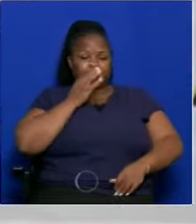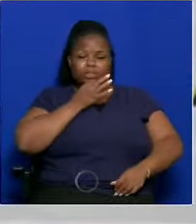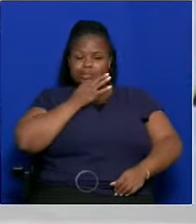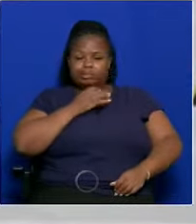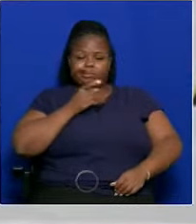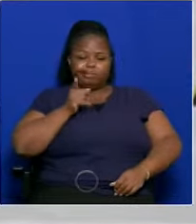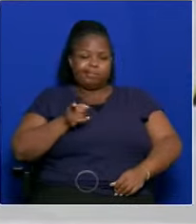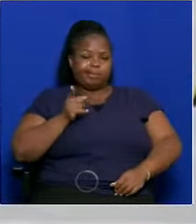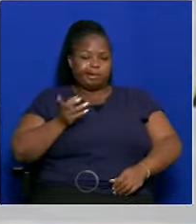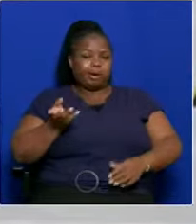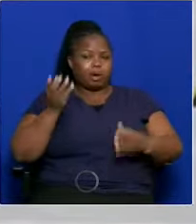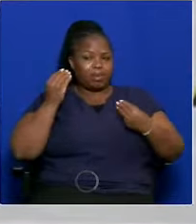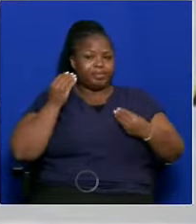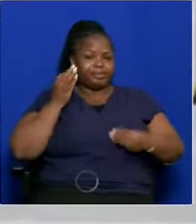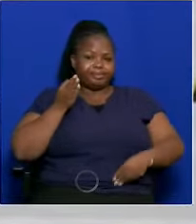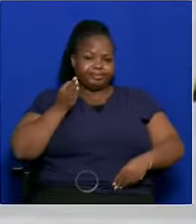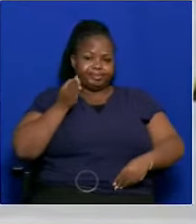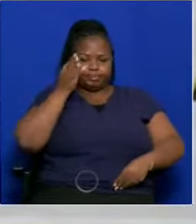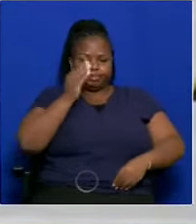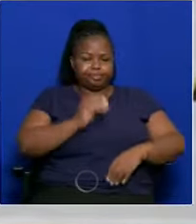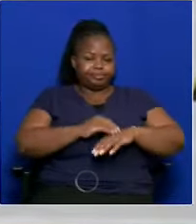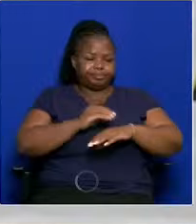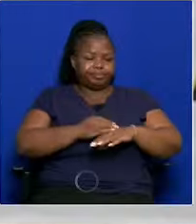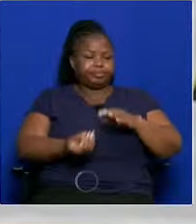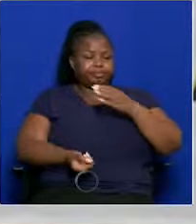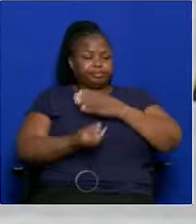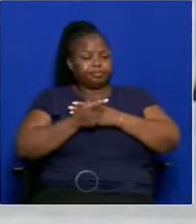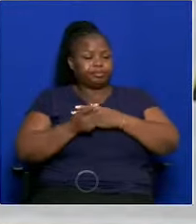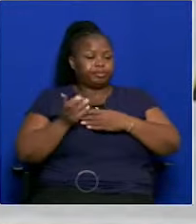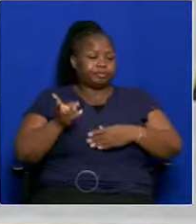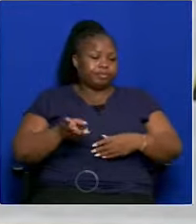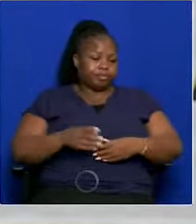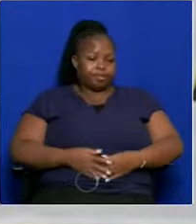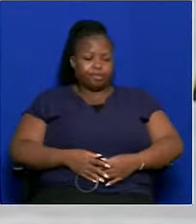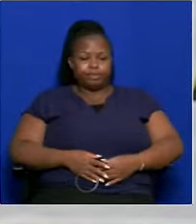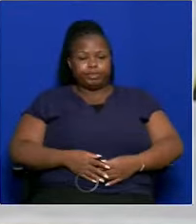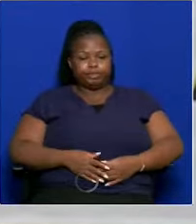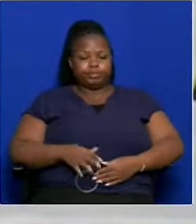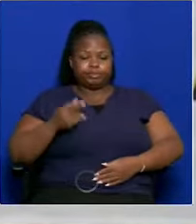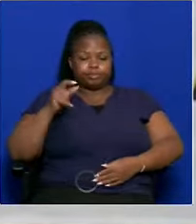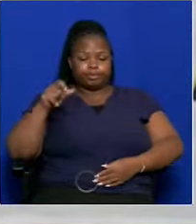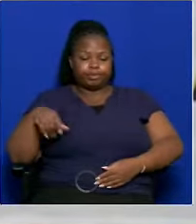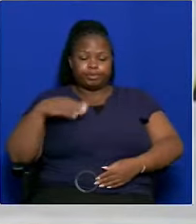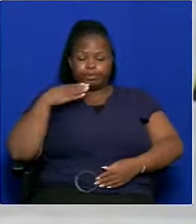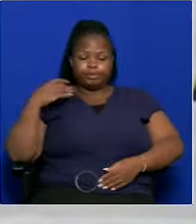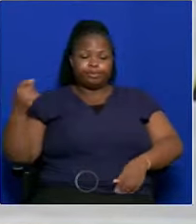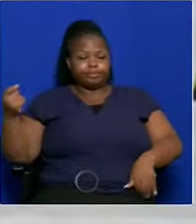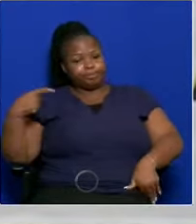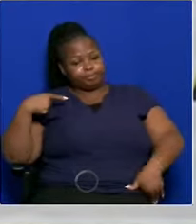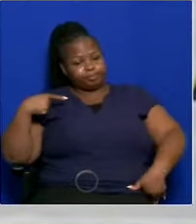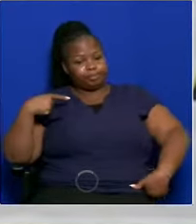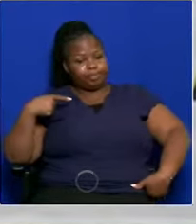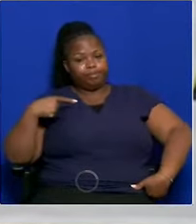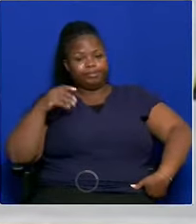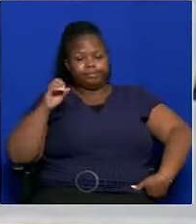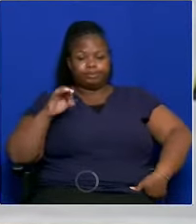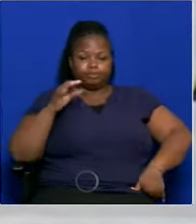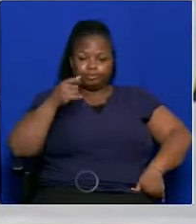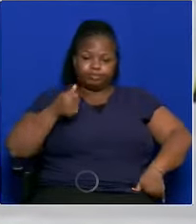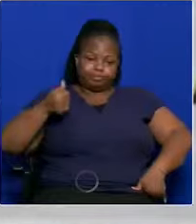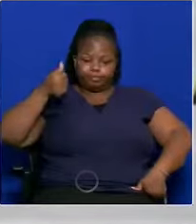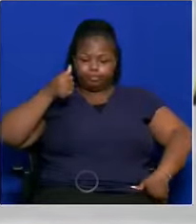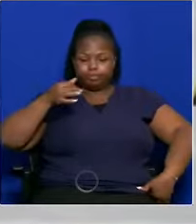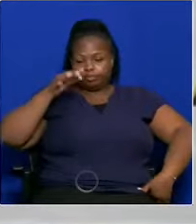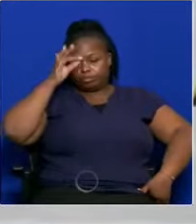future can get you into problems. Whoever send you, if it's a senior officer, don't send